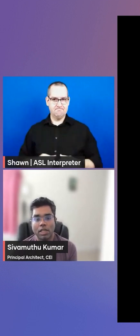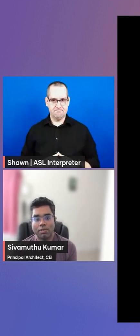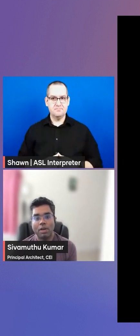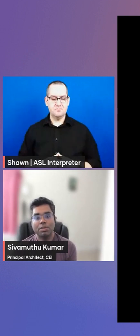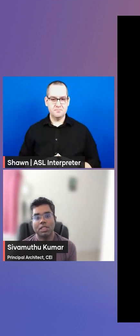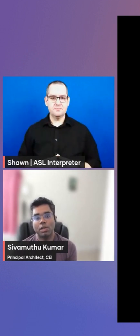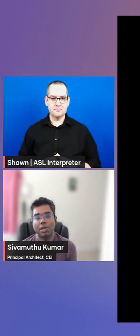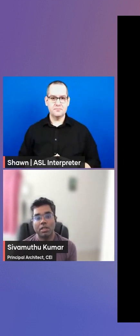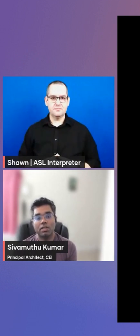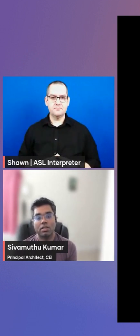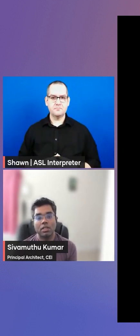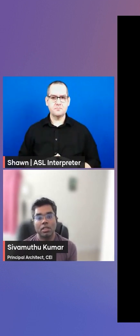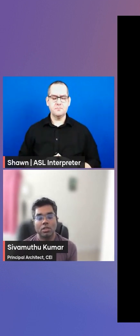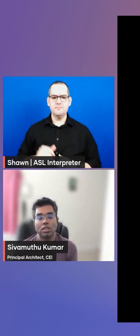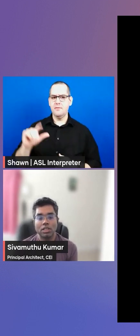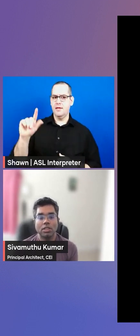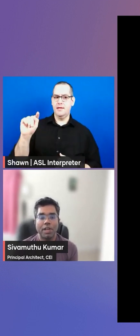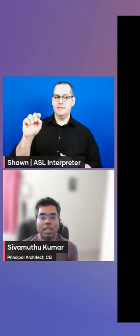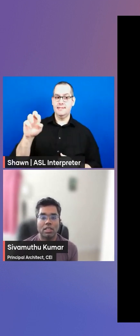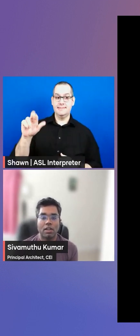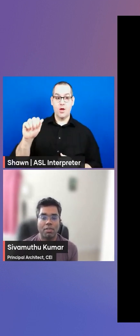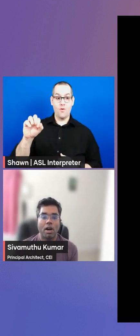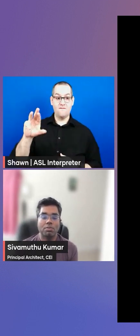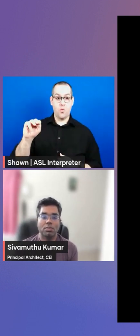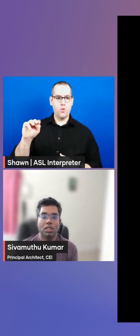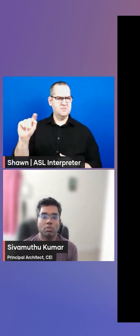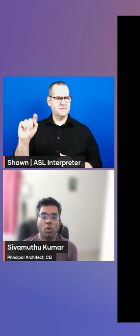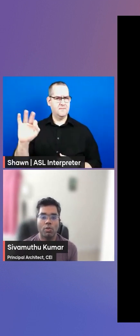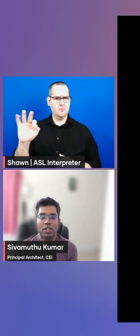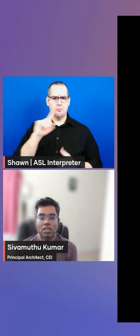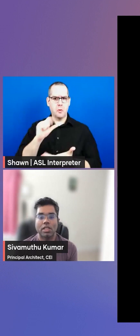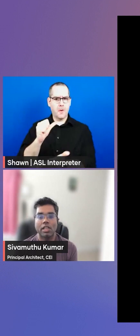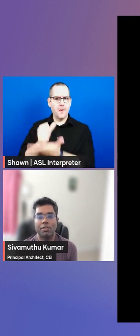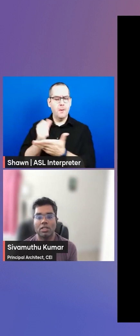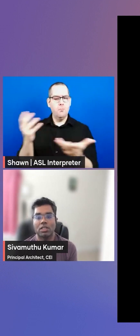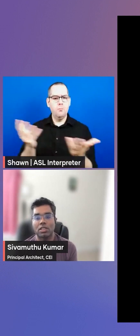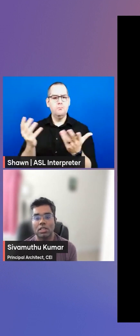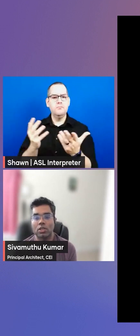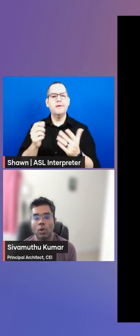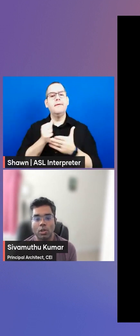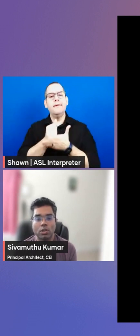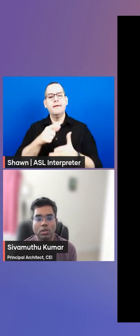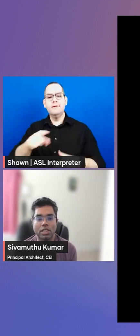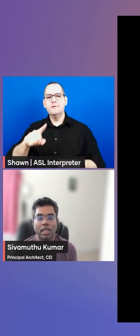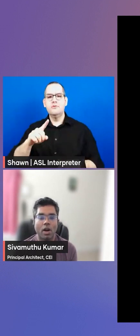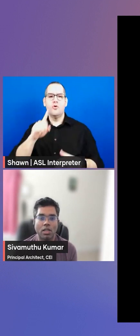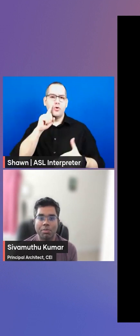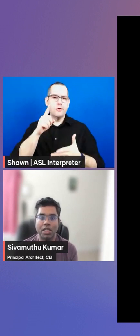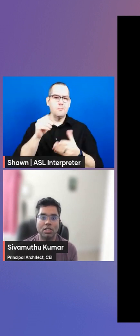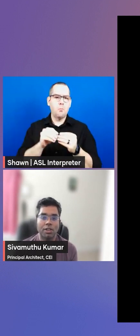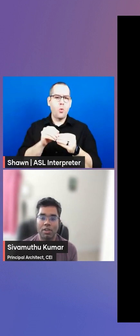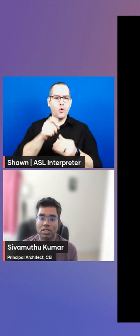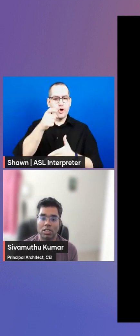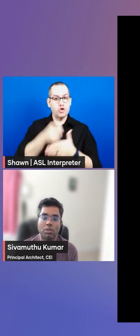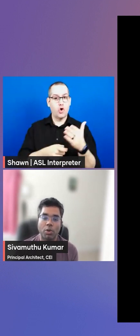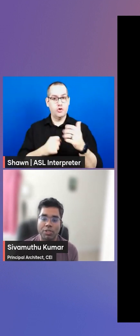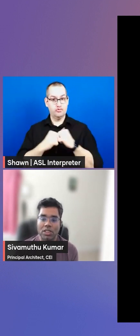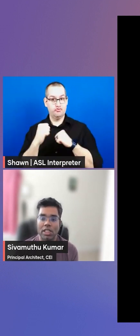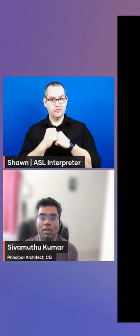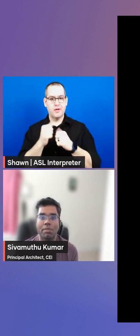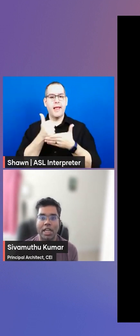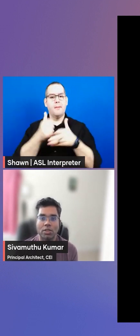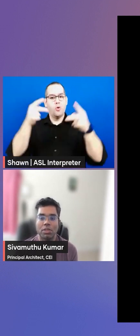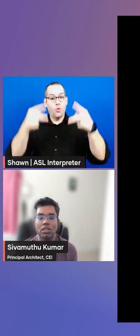So how the Terraform is helping here? So this is where like Terraform is more versatile infrastructure as code tool that can automate